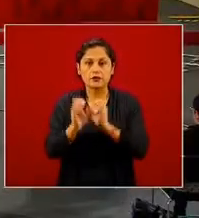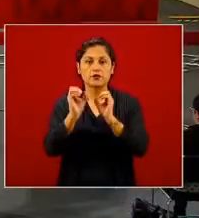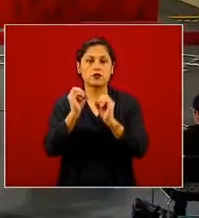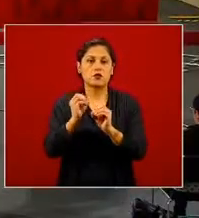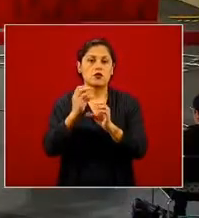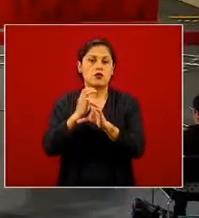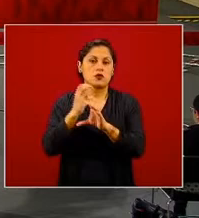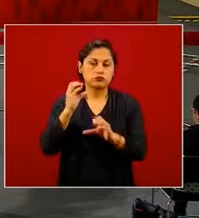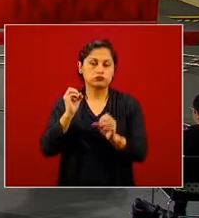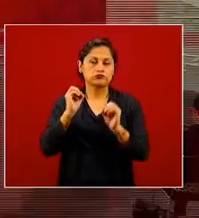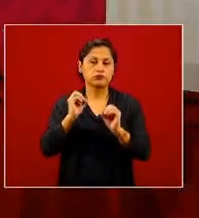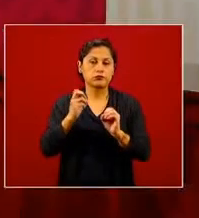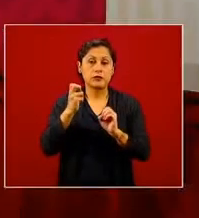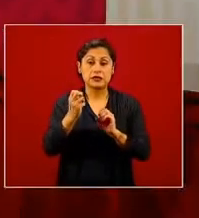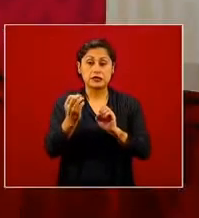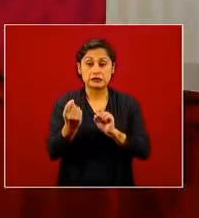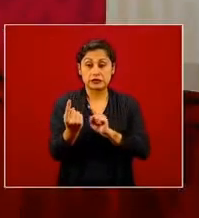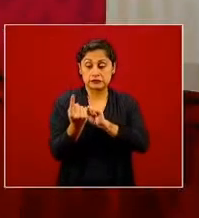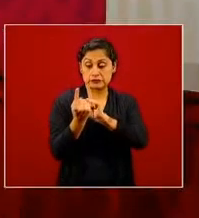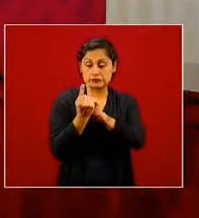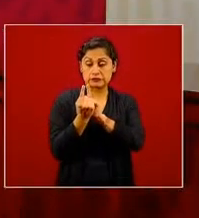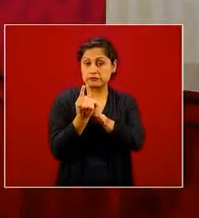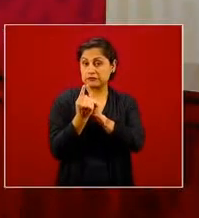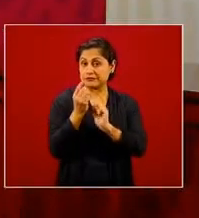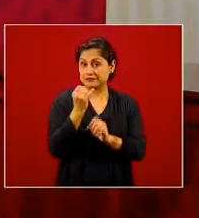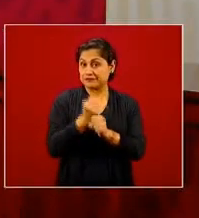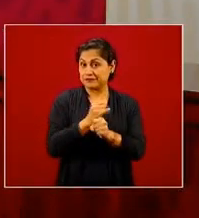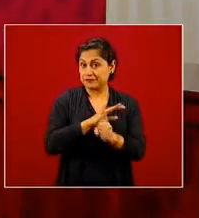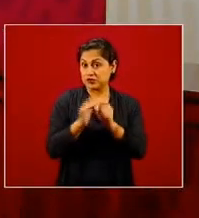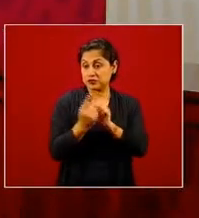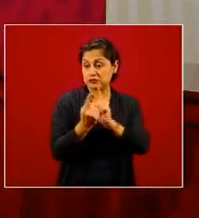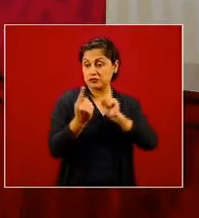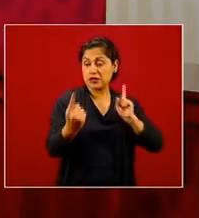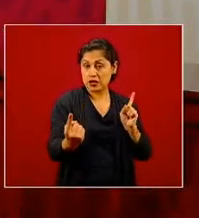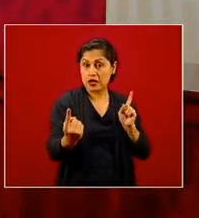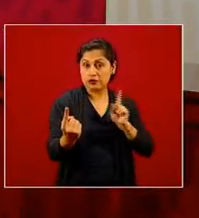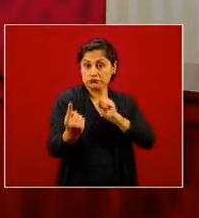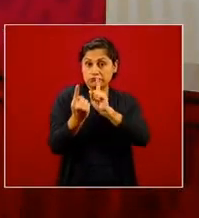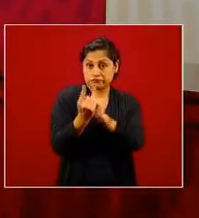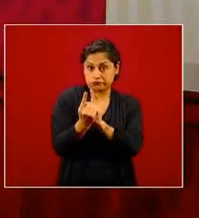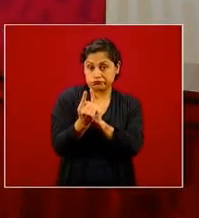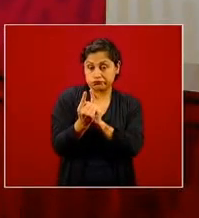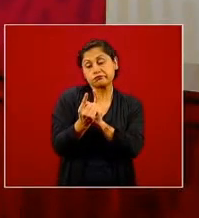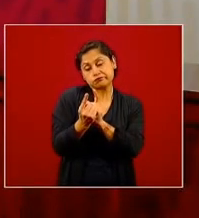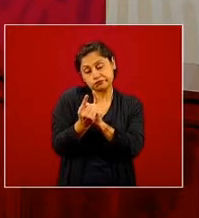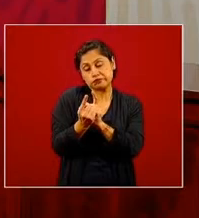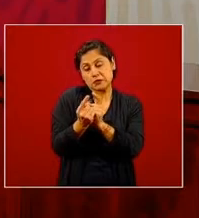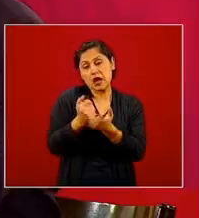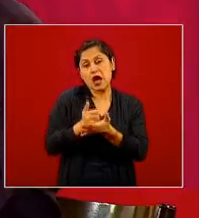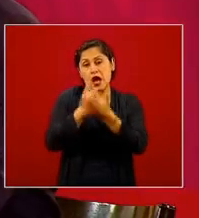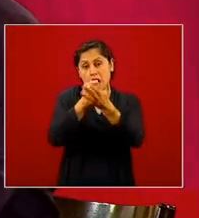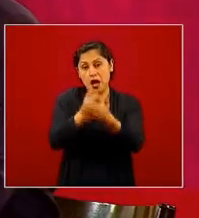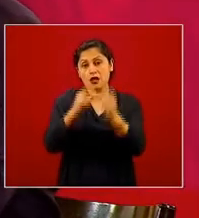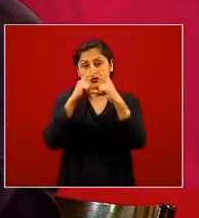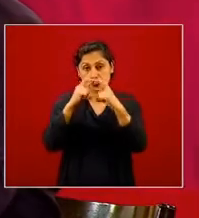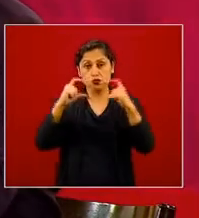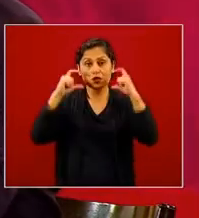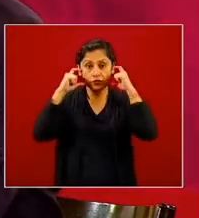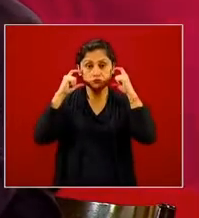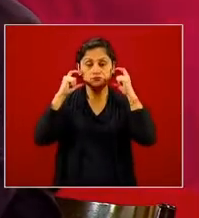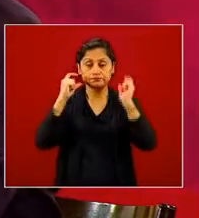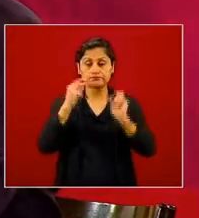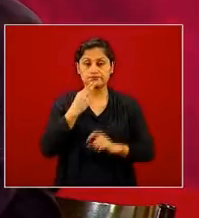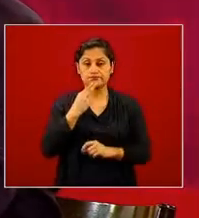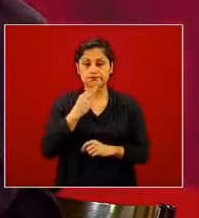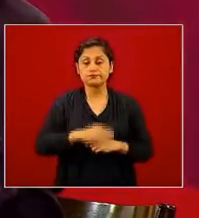in a bus or in the subway, so close to people that people won't be able to keep